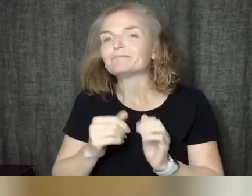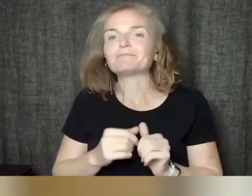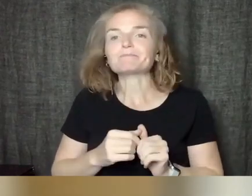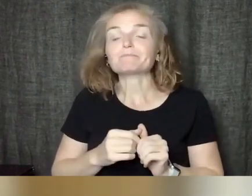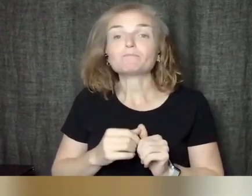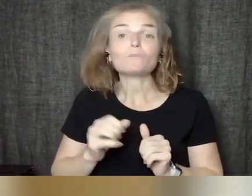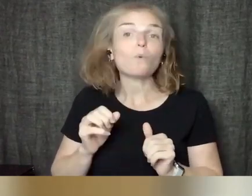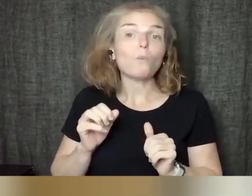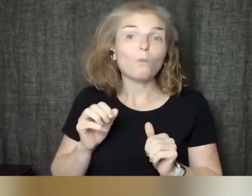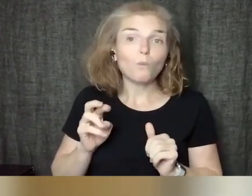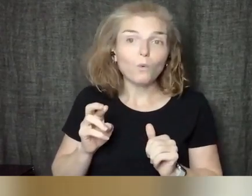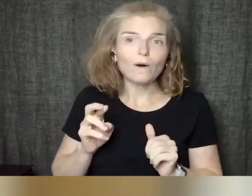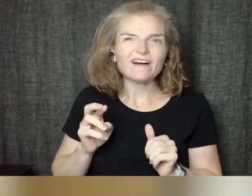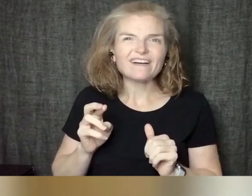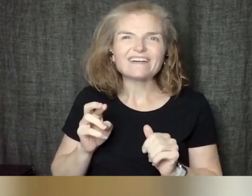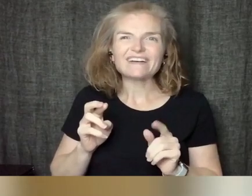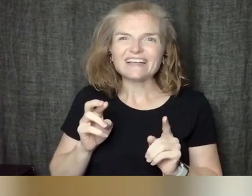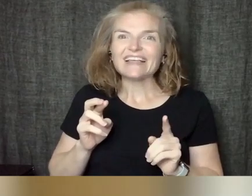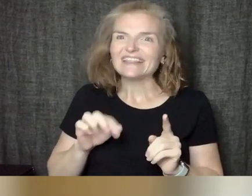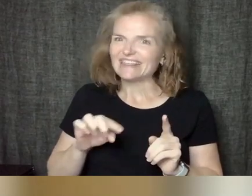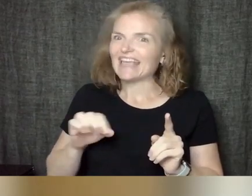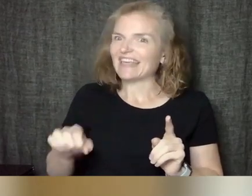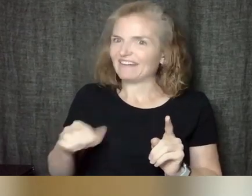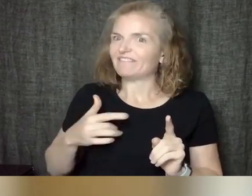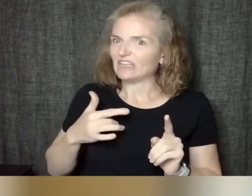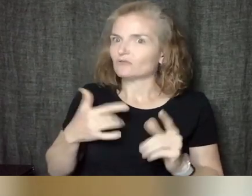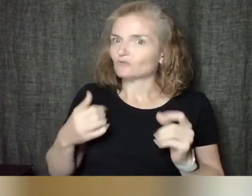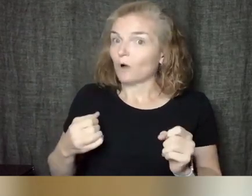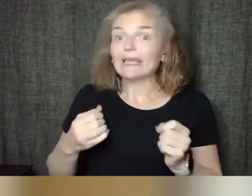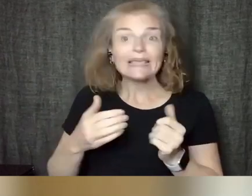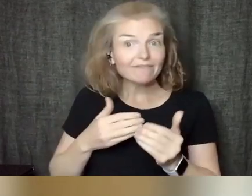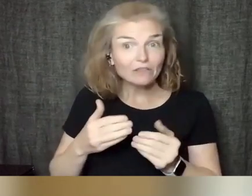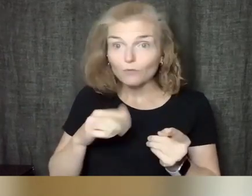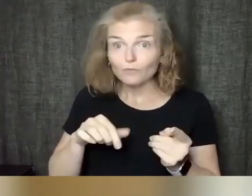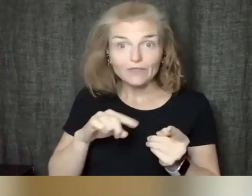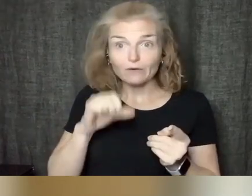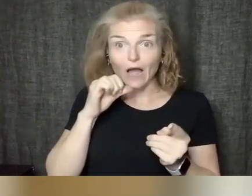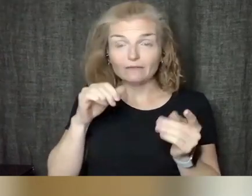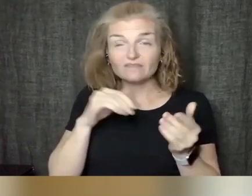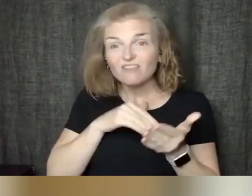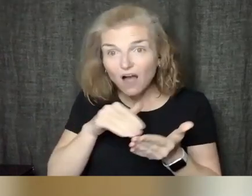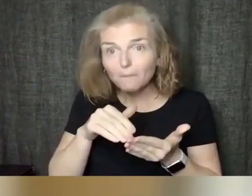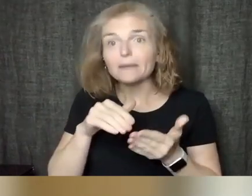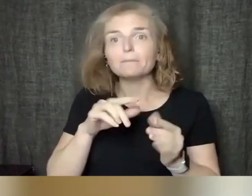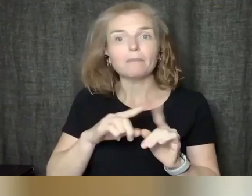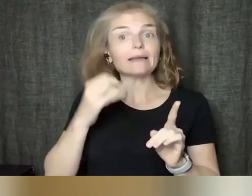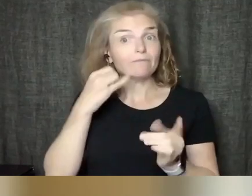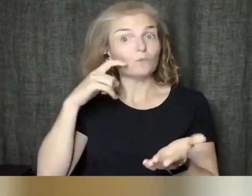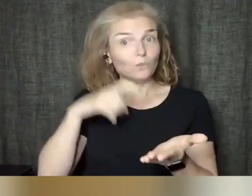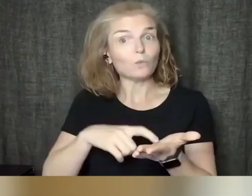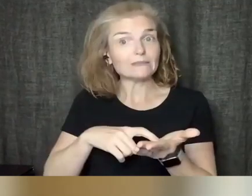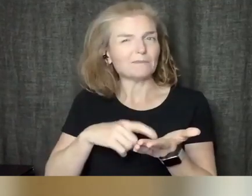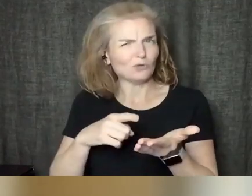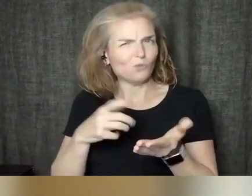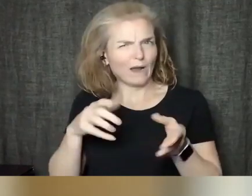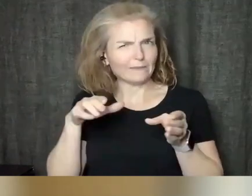Or they're particularly toxic and strong. So though they're not common, you still want to work with them whenever they arise.